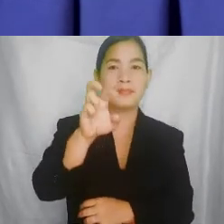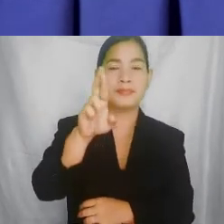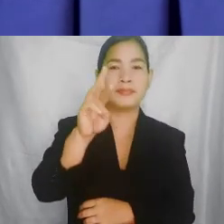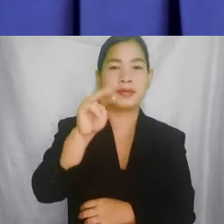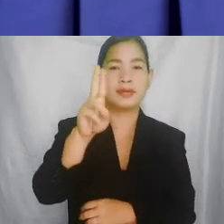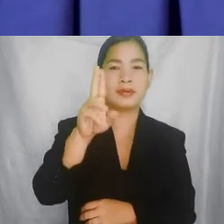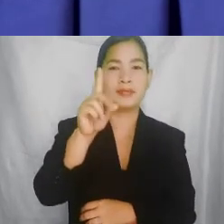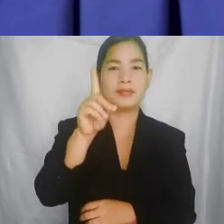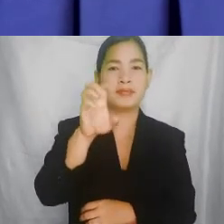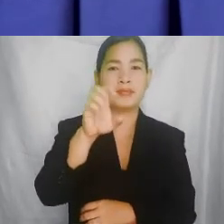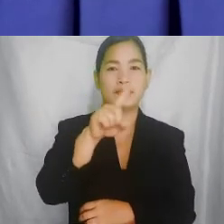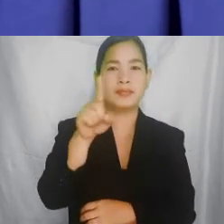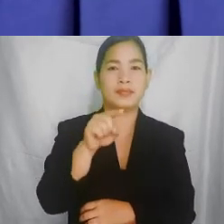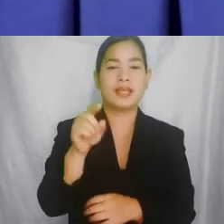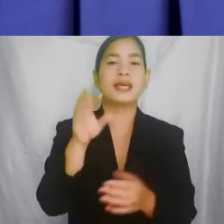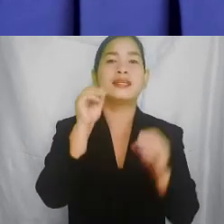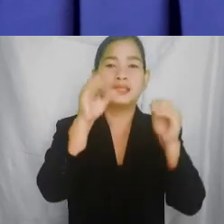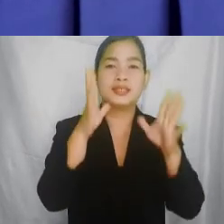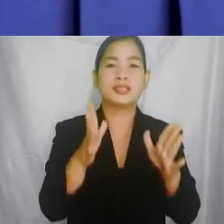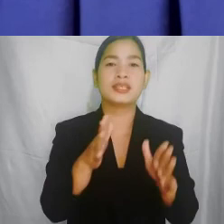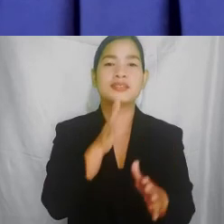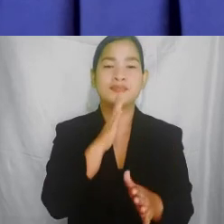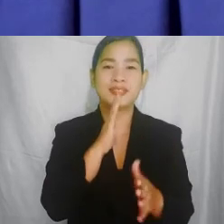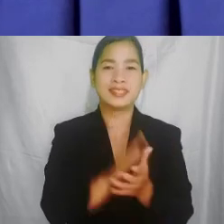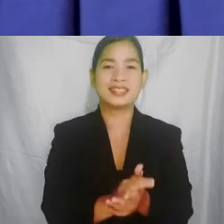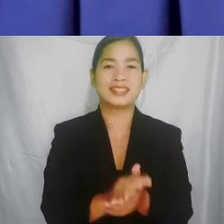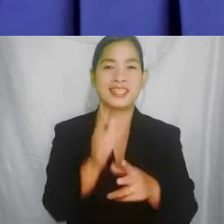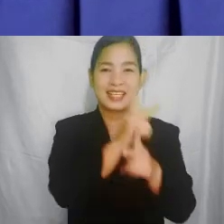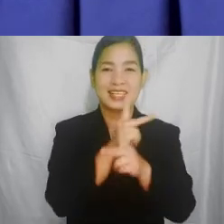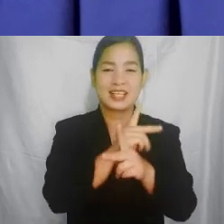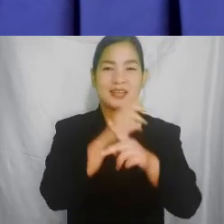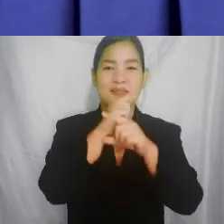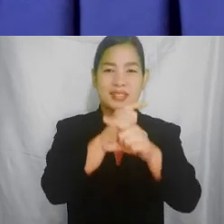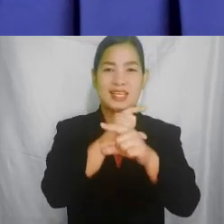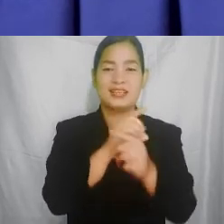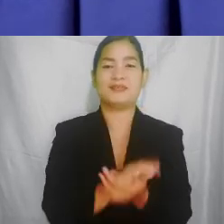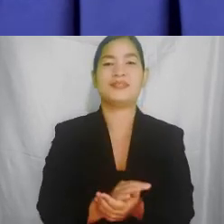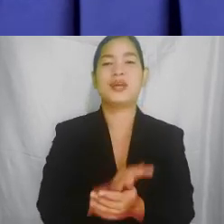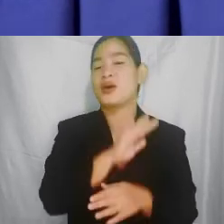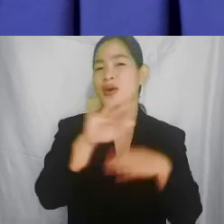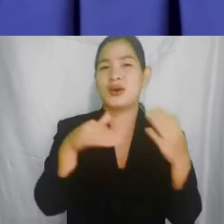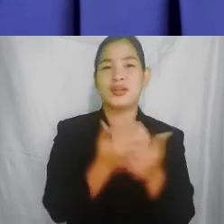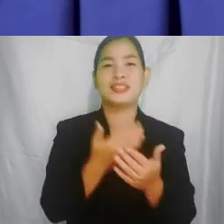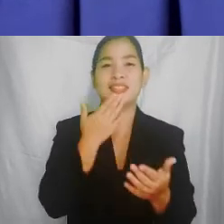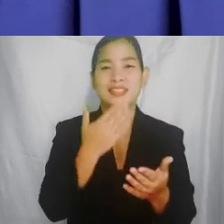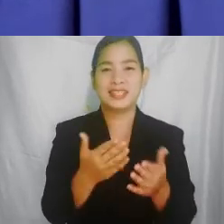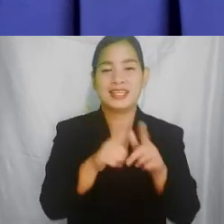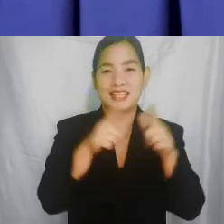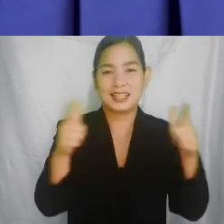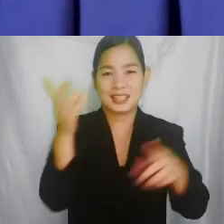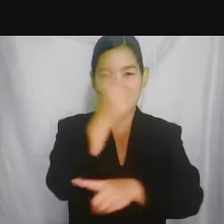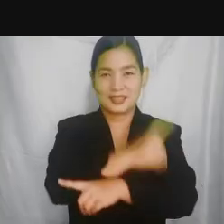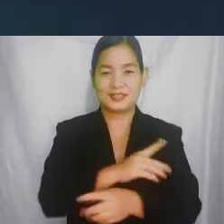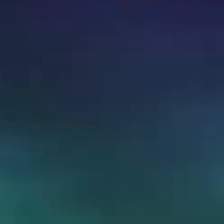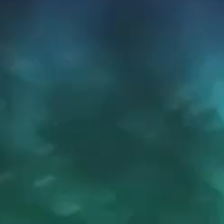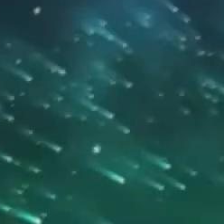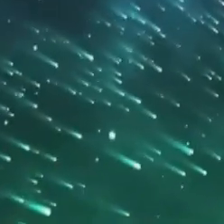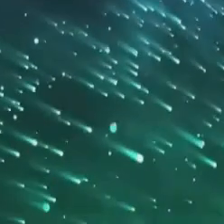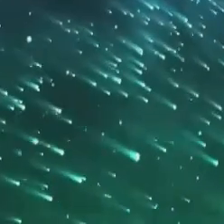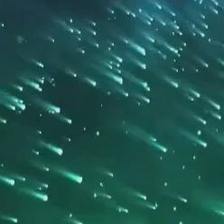been Teacher Teresa May Sanco Bermudez, your teacher host. Keep safe, everyone. Have a great day ahead.